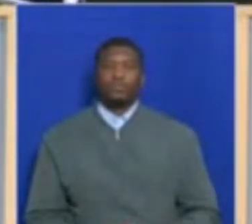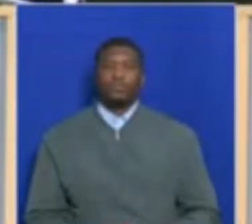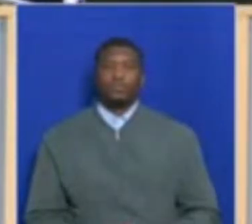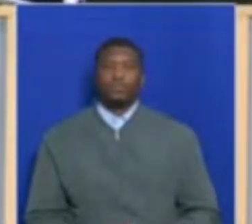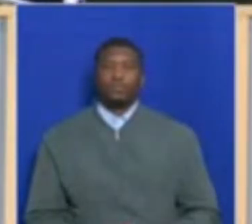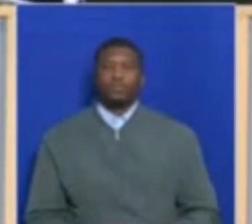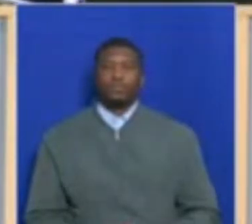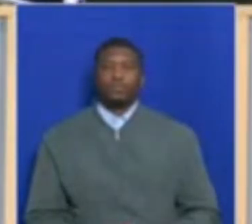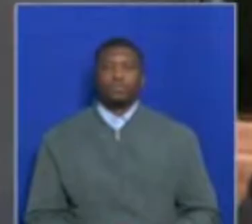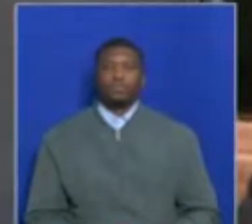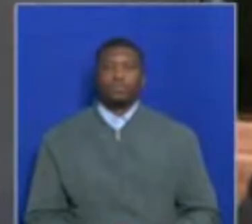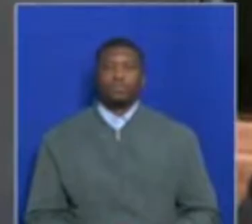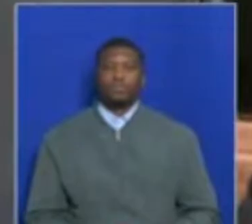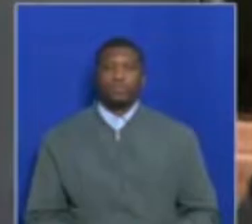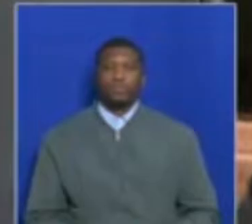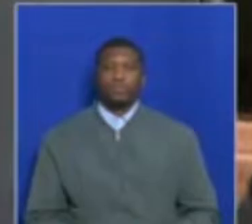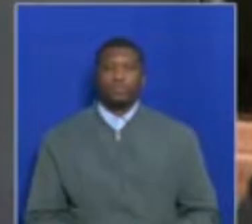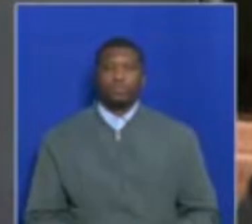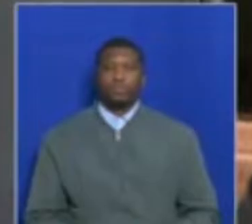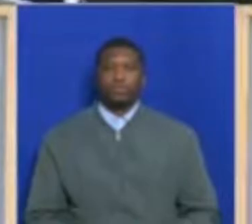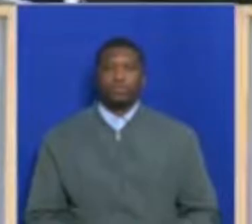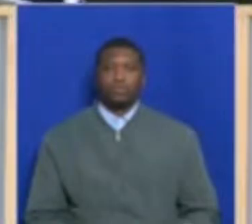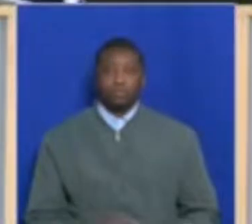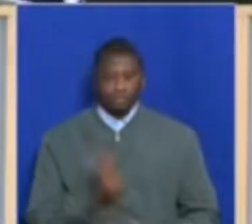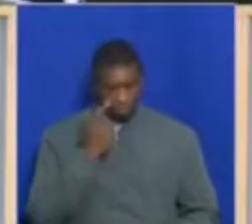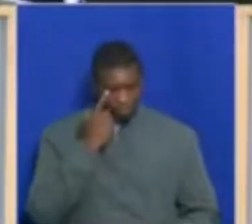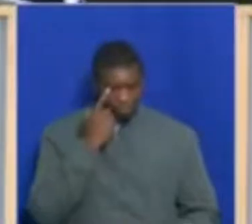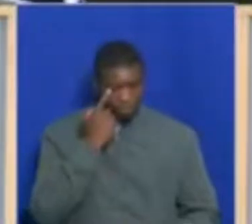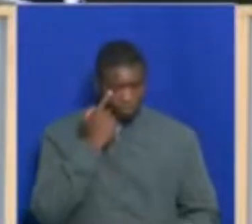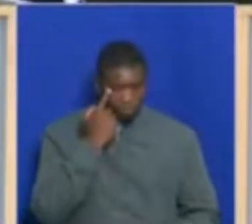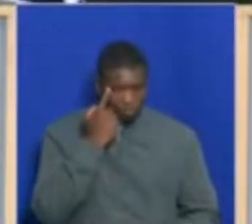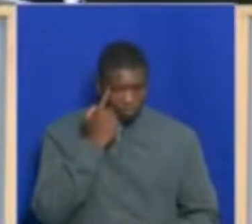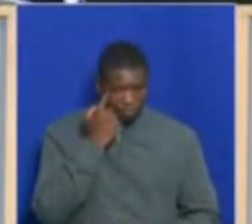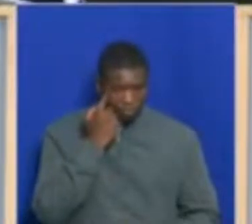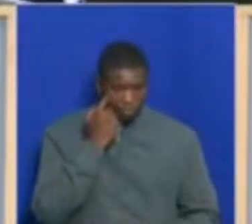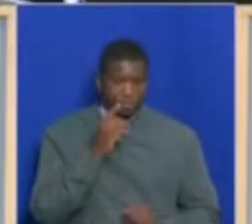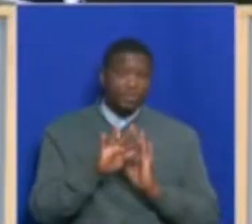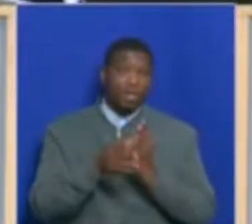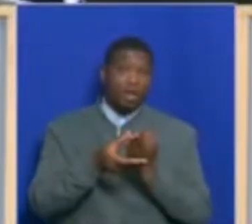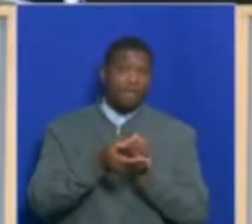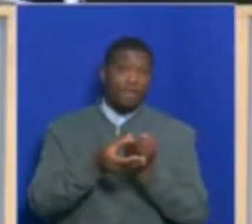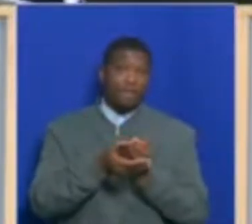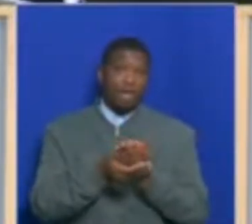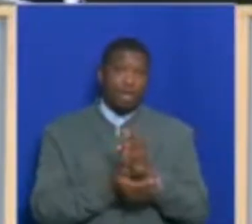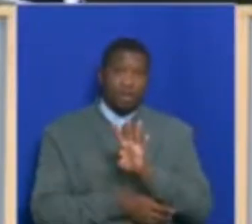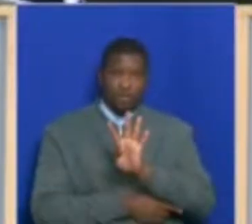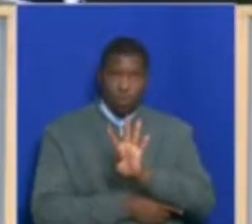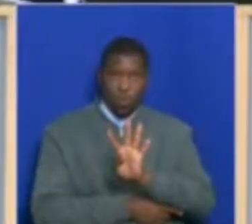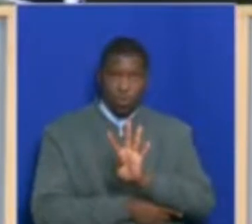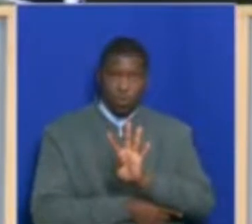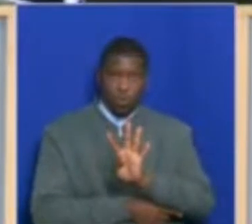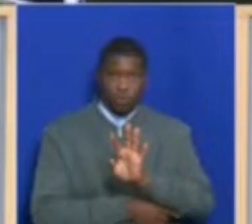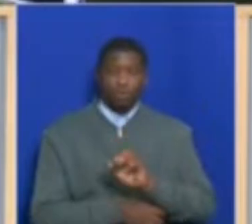And Are you in file 4? Look in at file file 4. 4. In file 4.